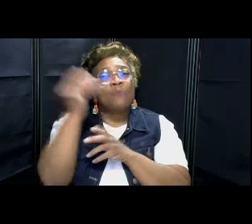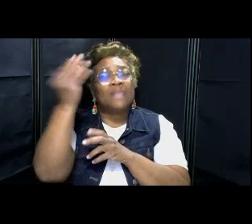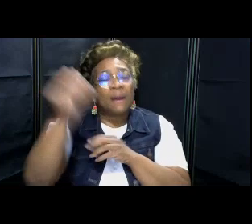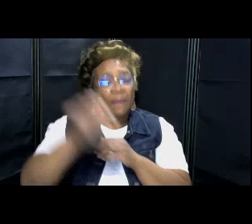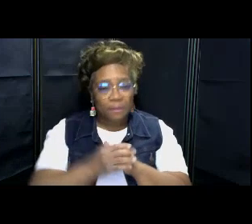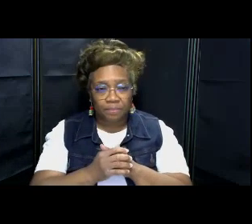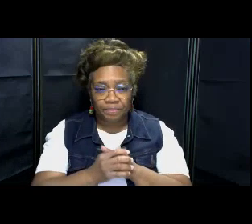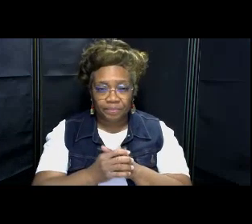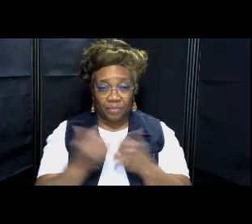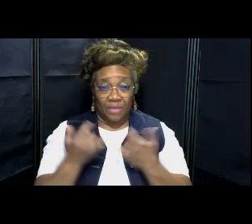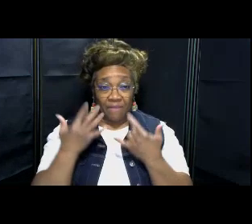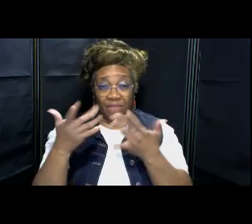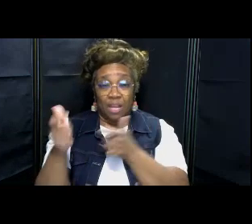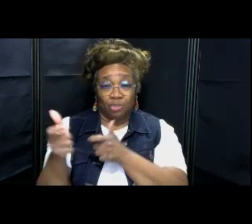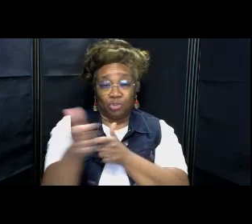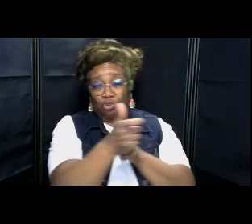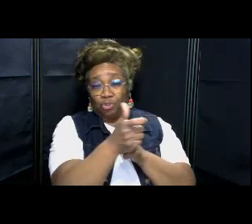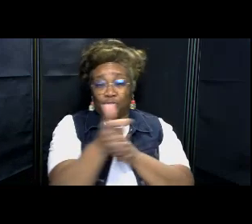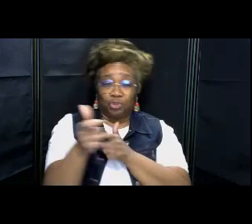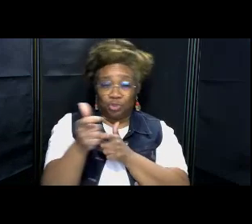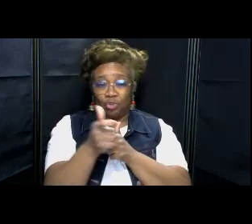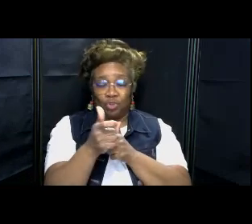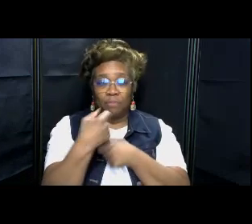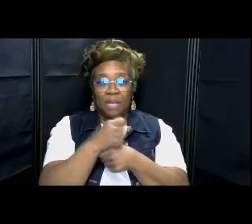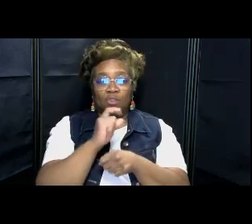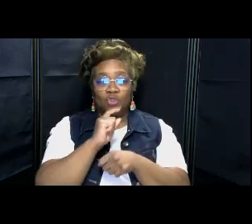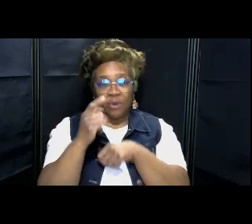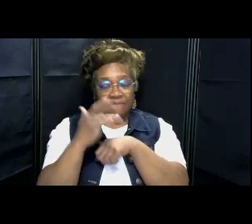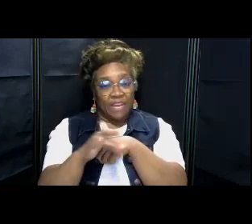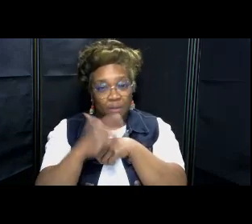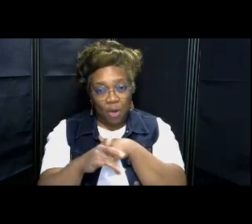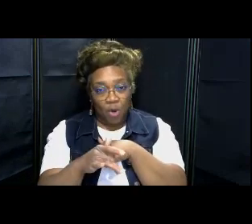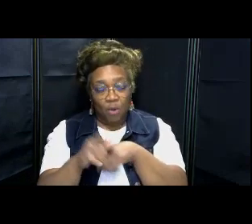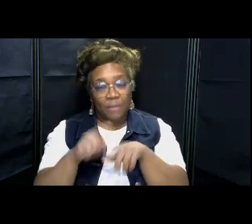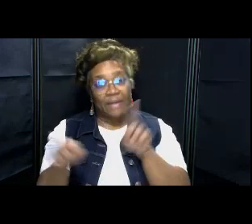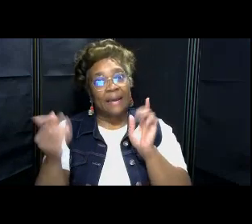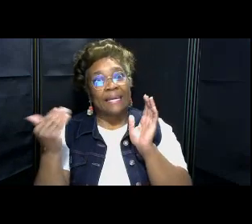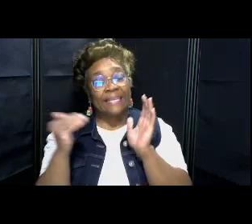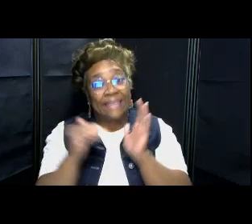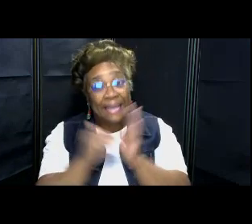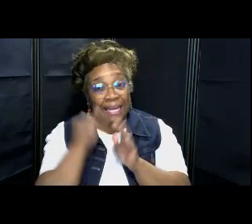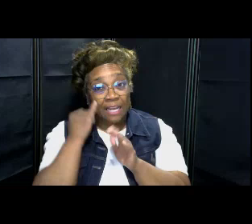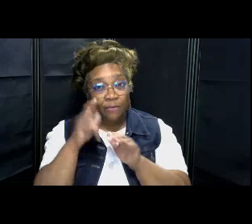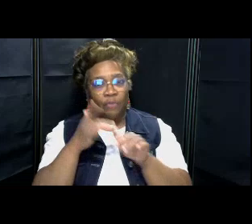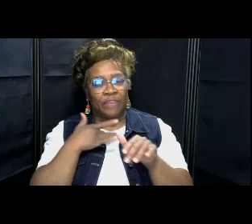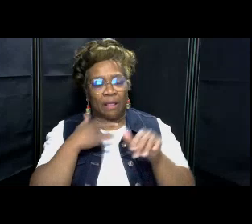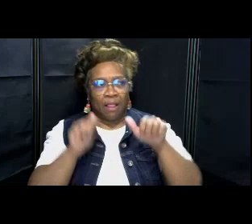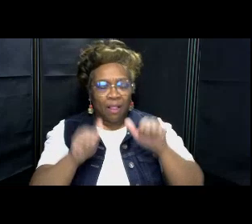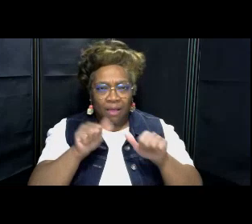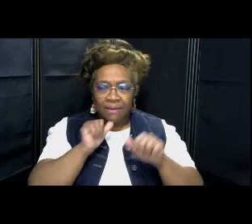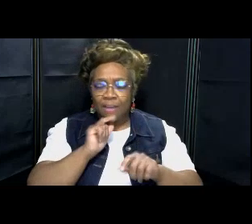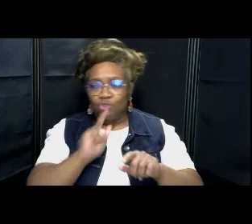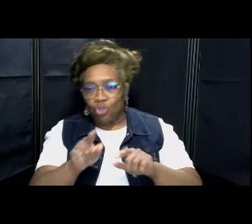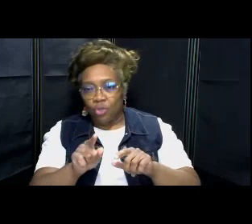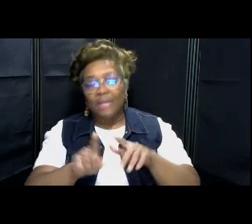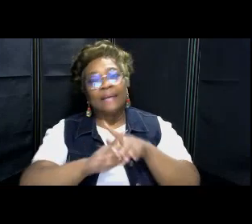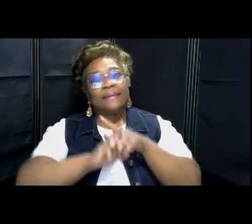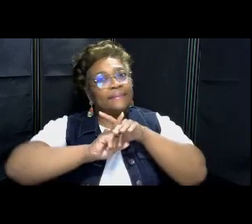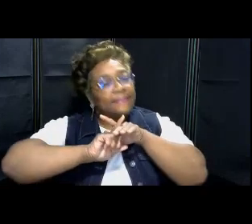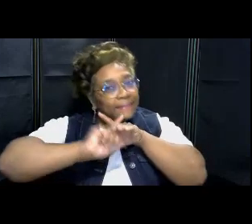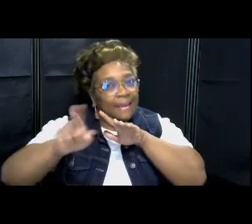it's have it available just in case. But again, when in doubt, I need you to get the heck out. Now I want to give you another side nugget.